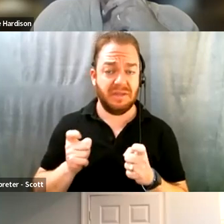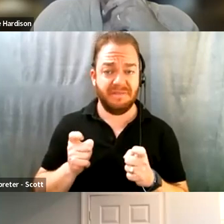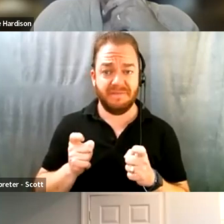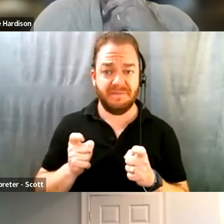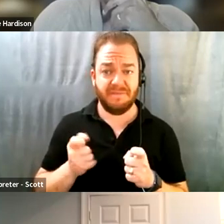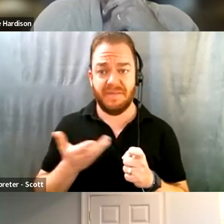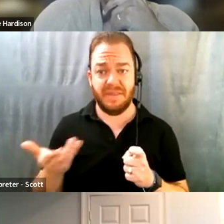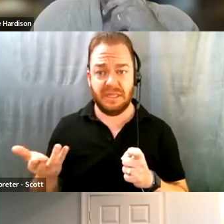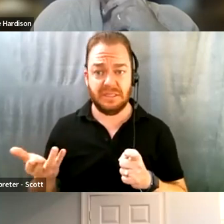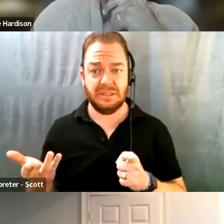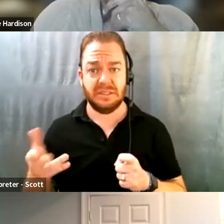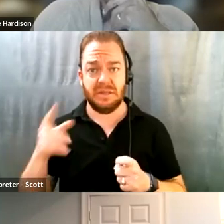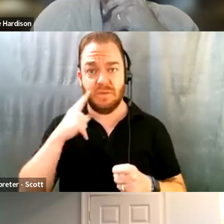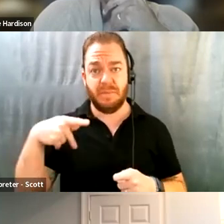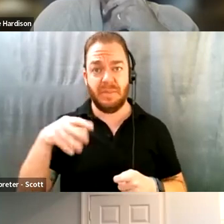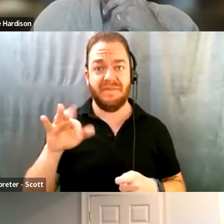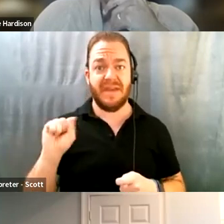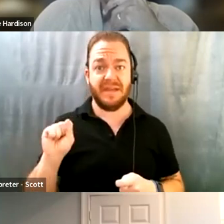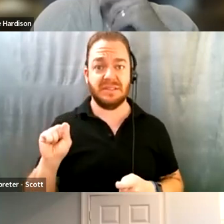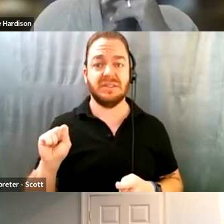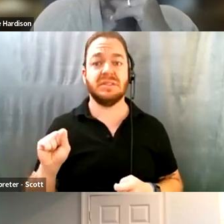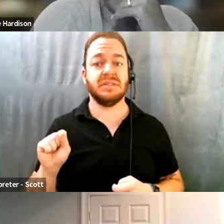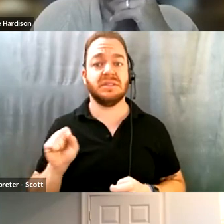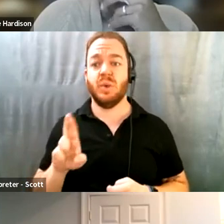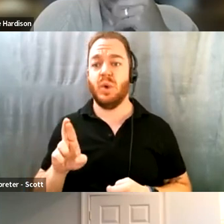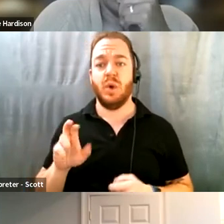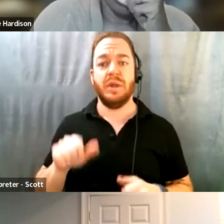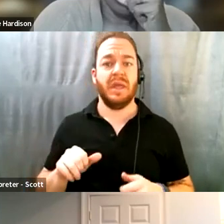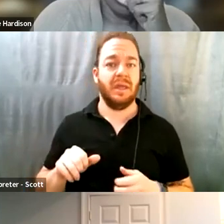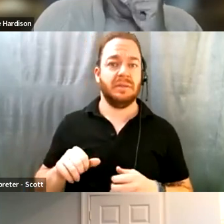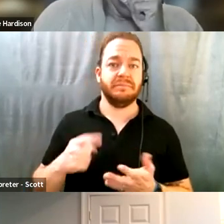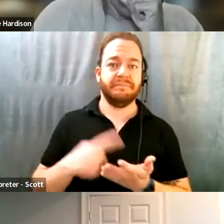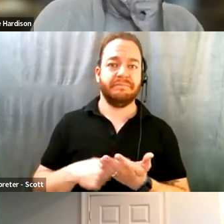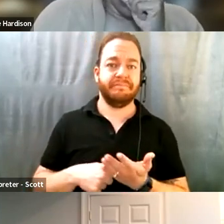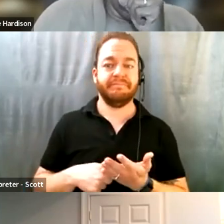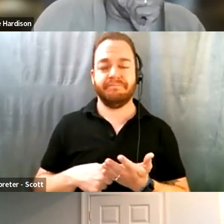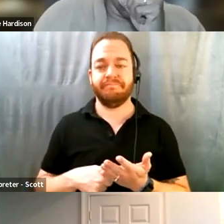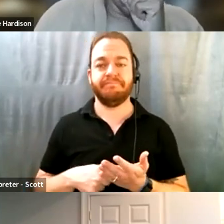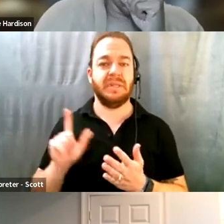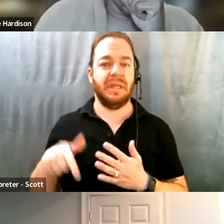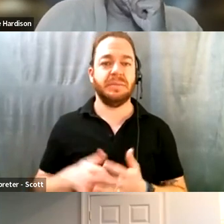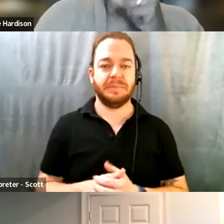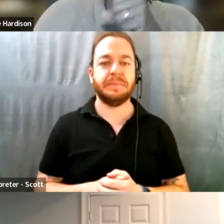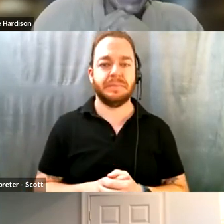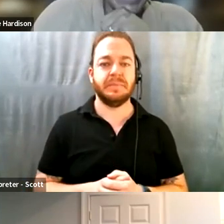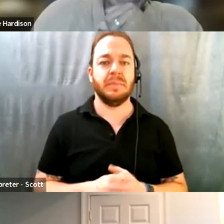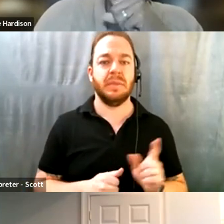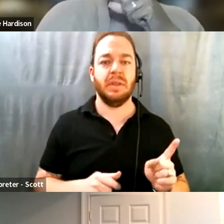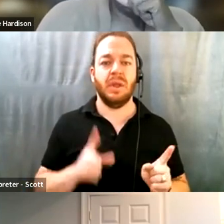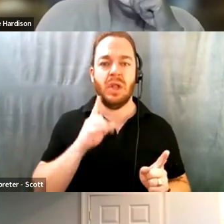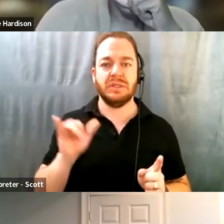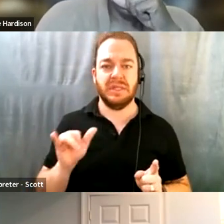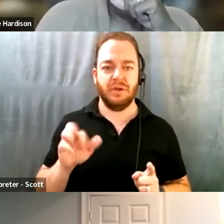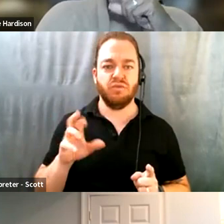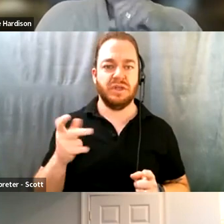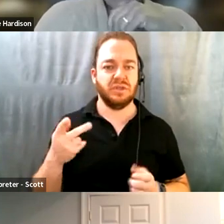on PFAS. Or we can just go about our business is also Yeah. Rich, looks like Rich is gone. So